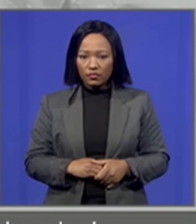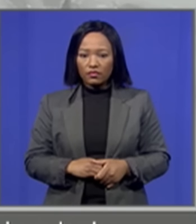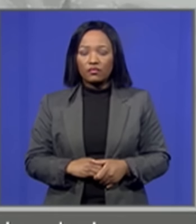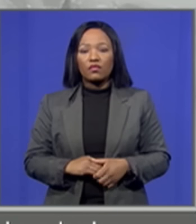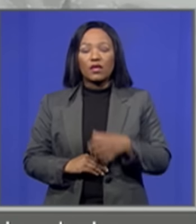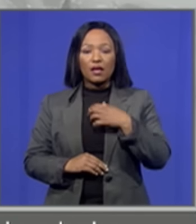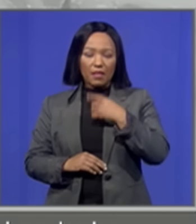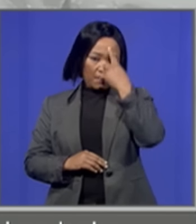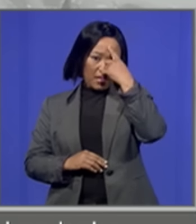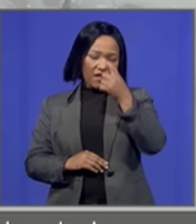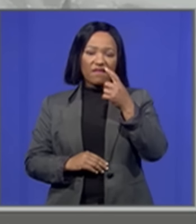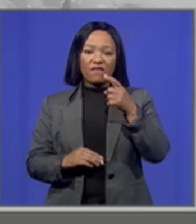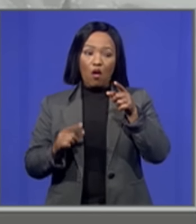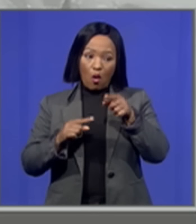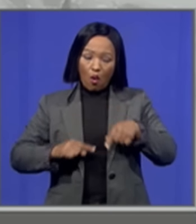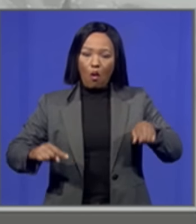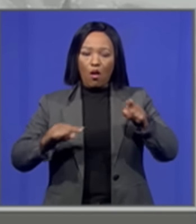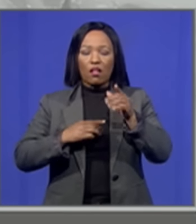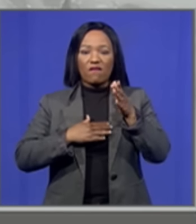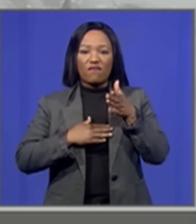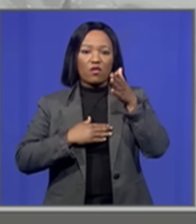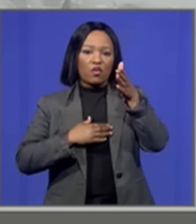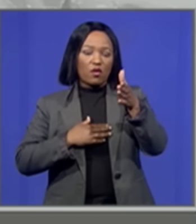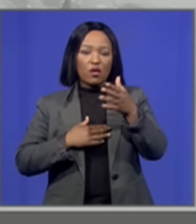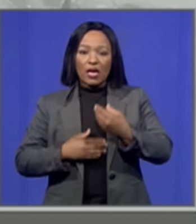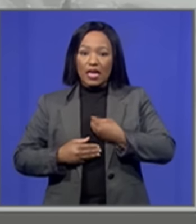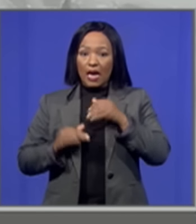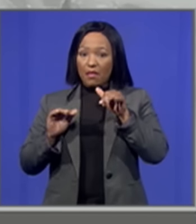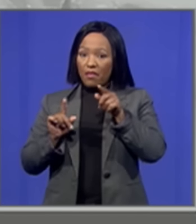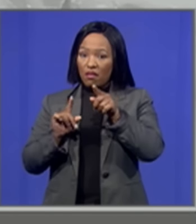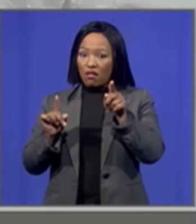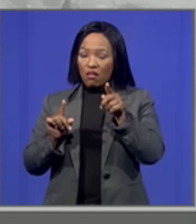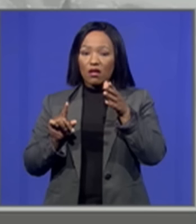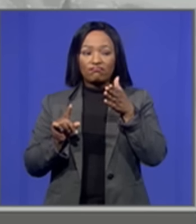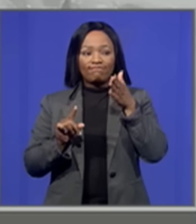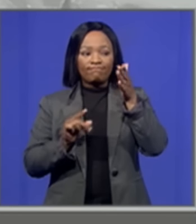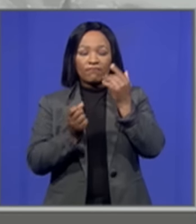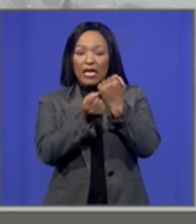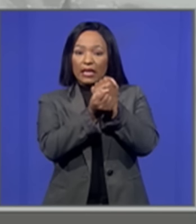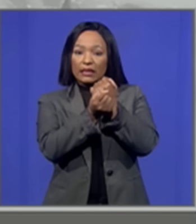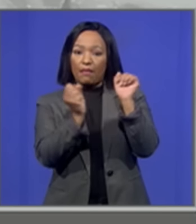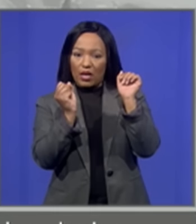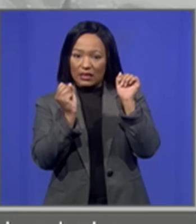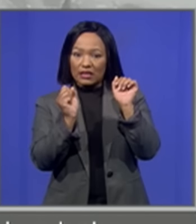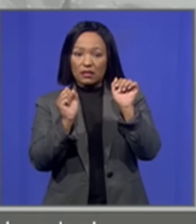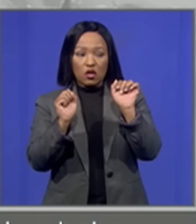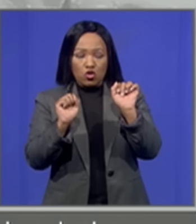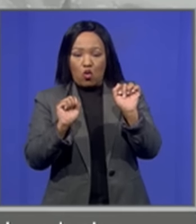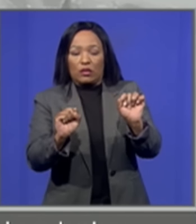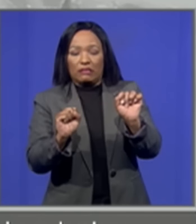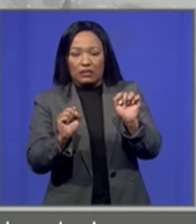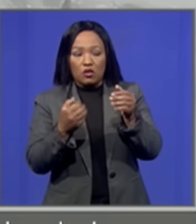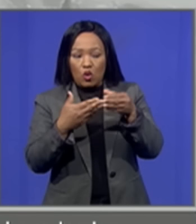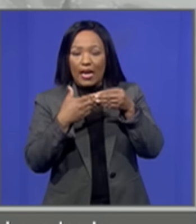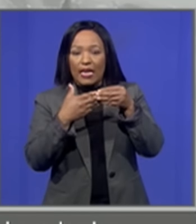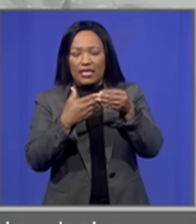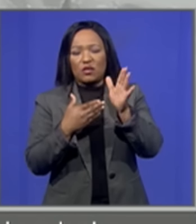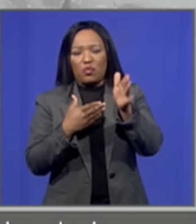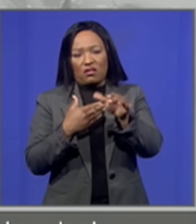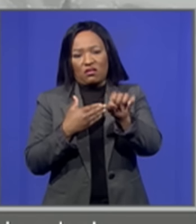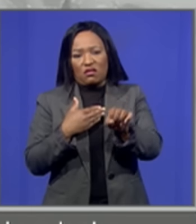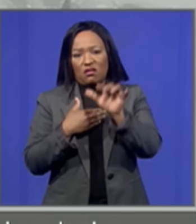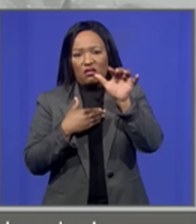collective future. Young people, this democracy belongs to you. You are the generation that is going to lead South Africa. Therefore, let